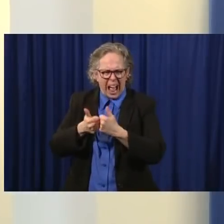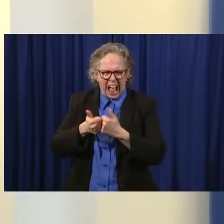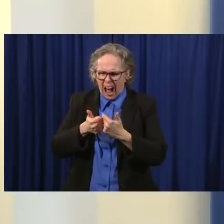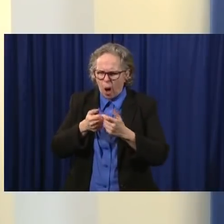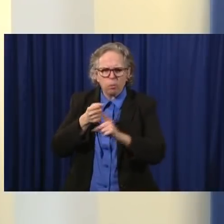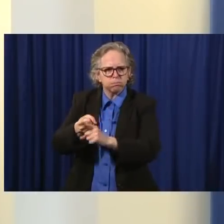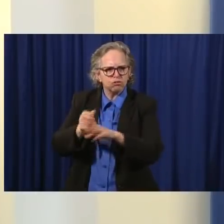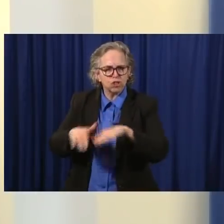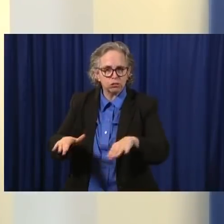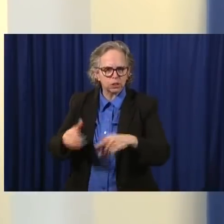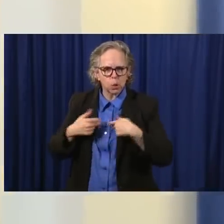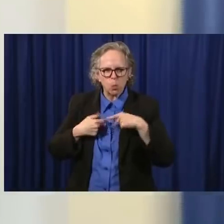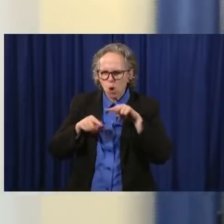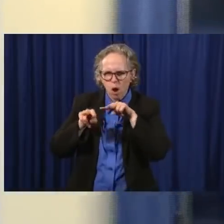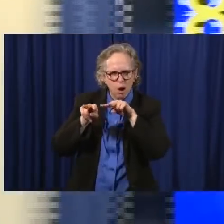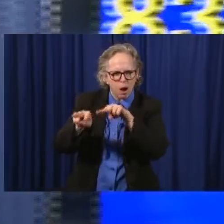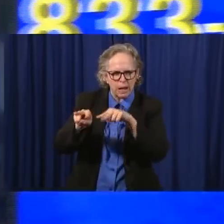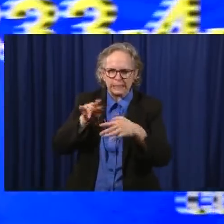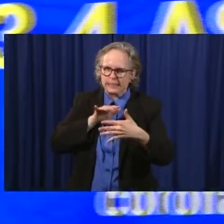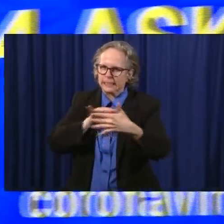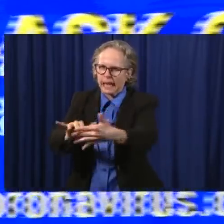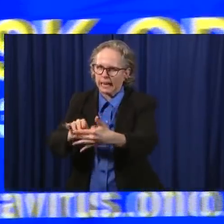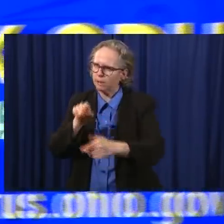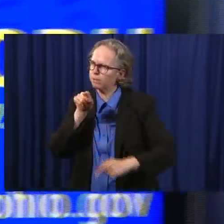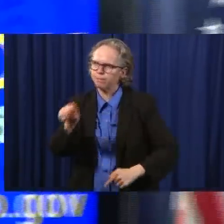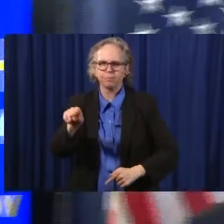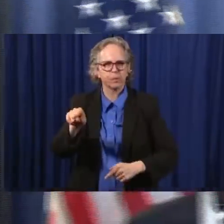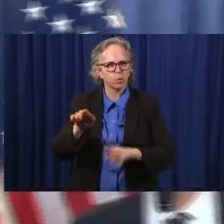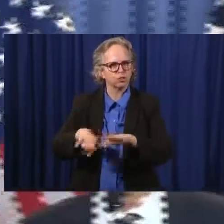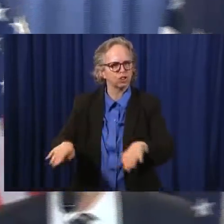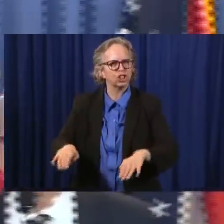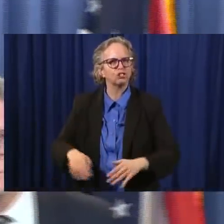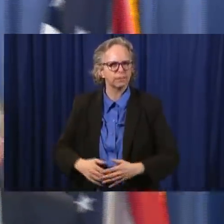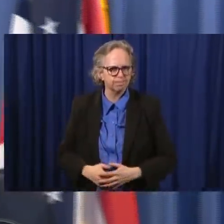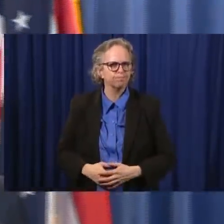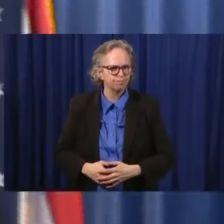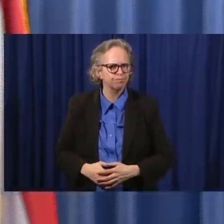very close eye on. Thank you. Thank you.